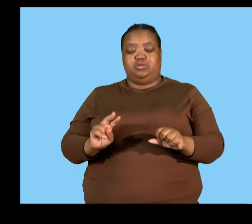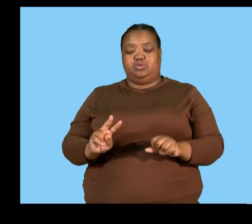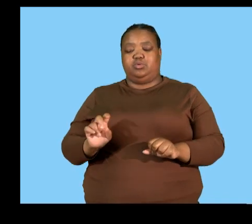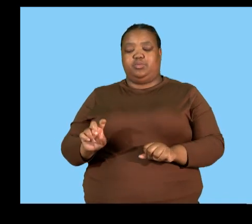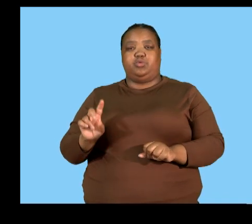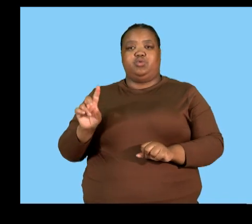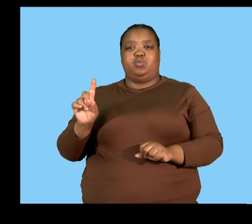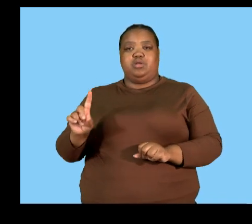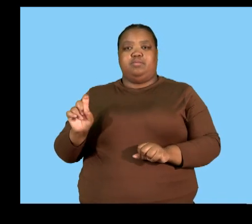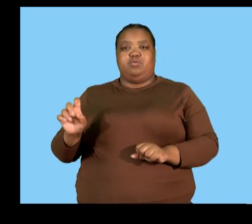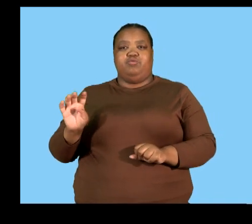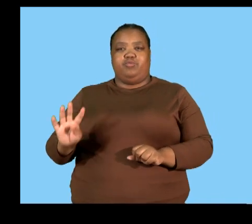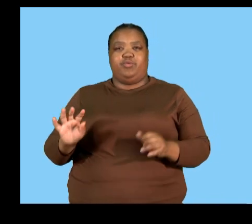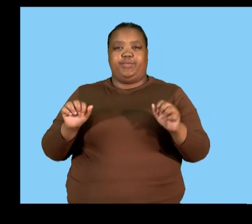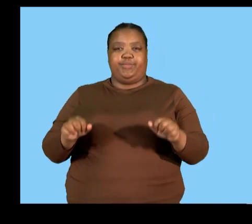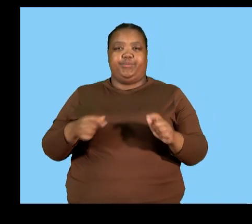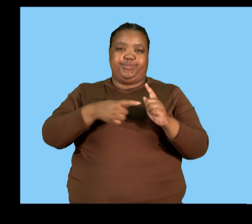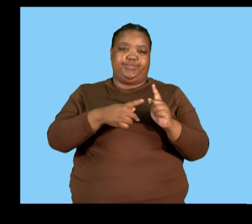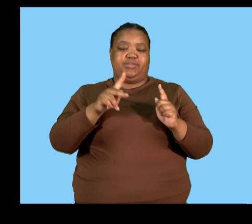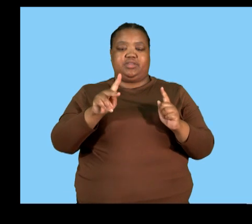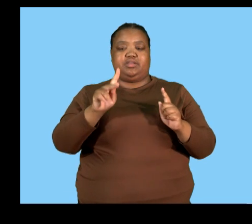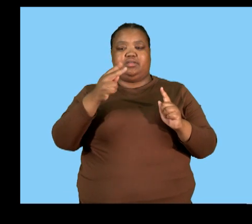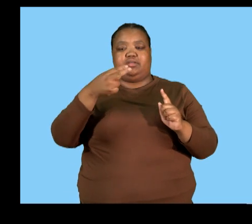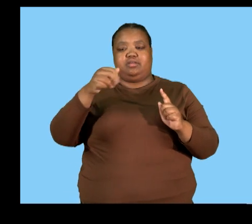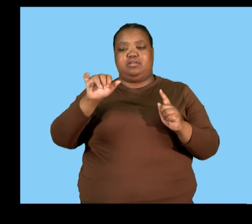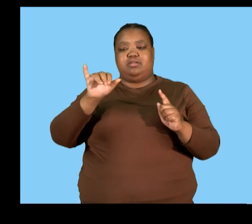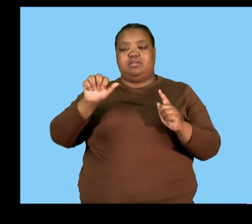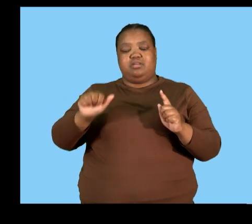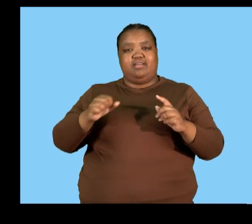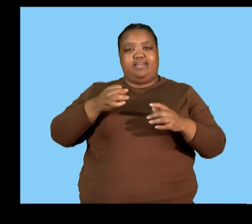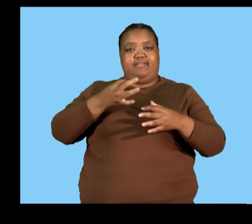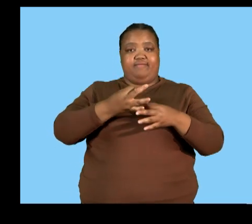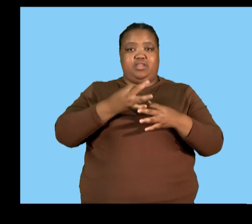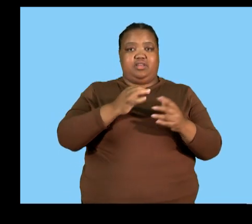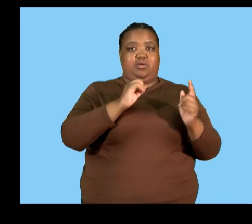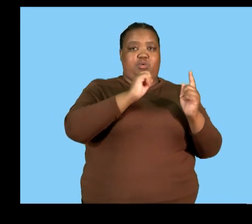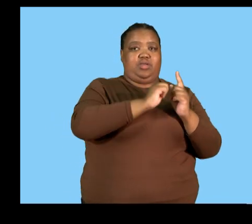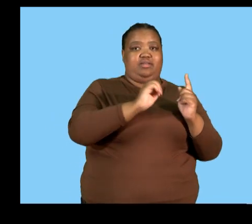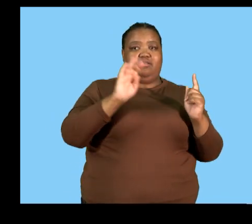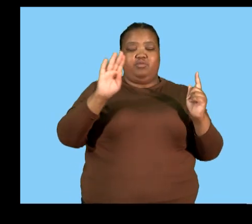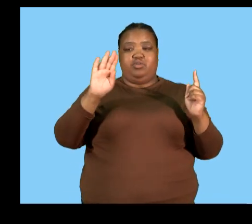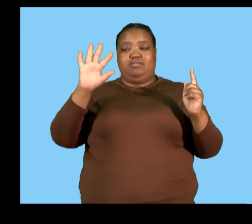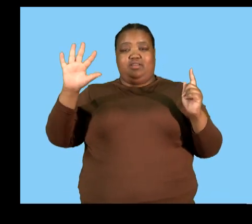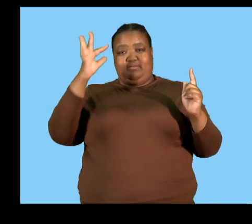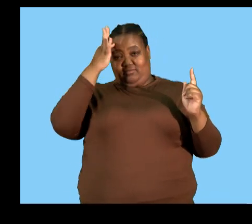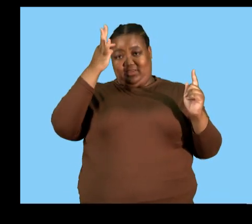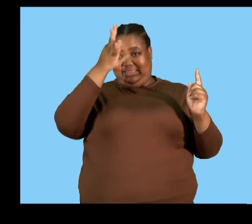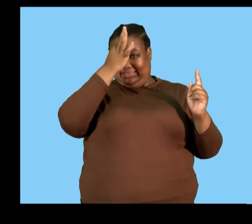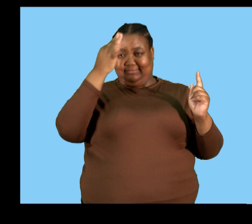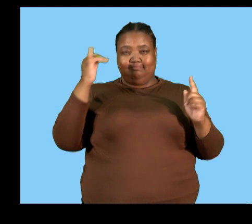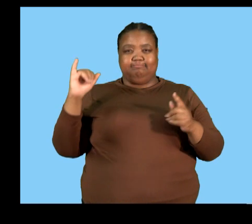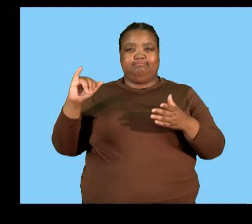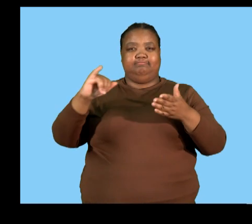2.1.4. It took Kaya's dad 45 minutes to fly the distance of 500